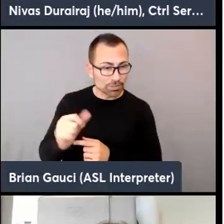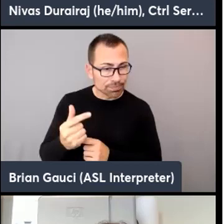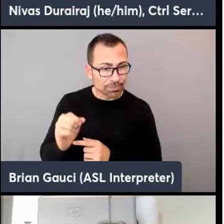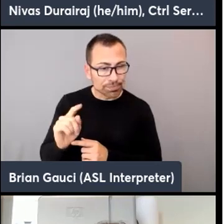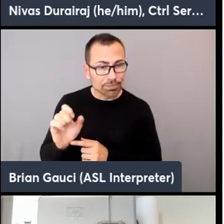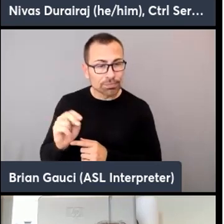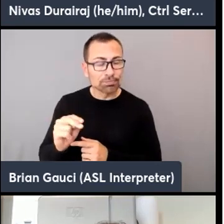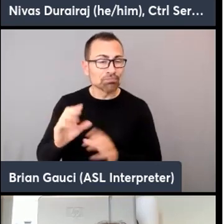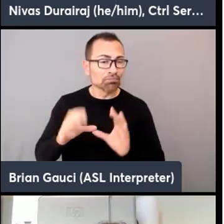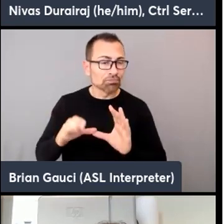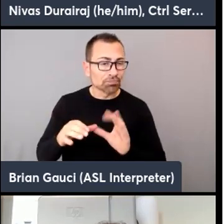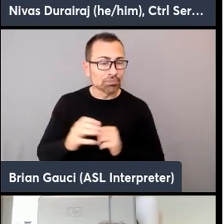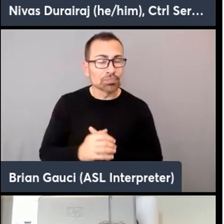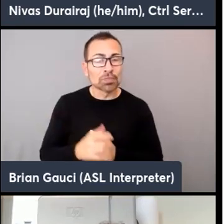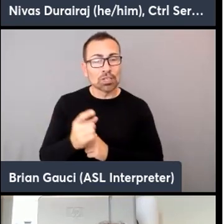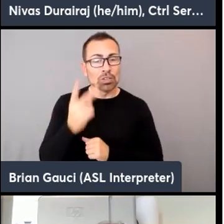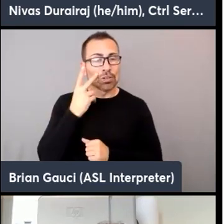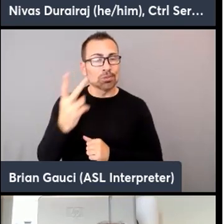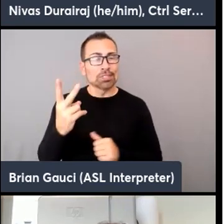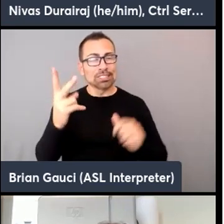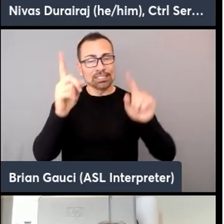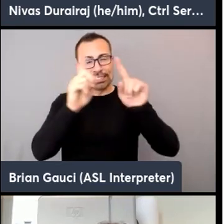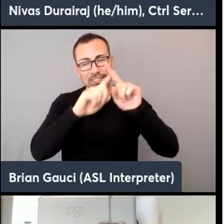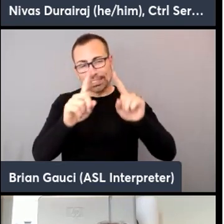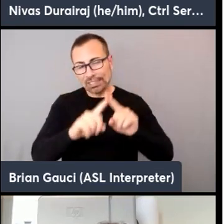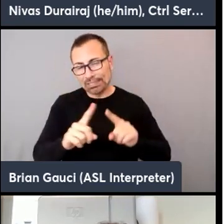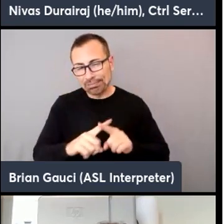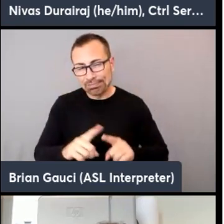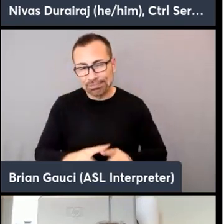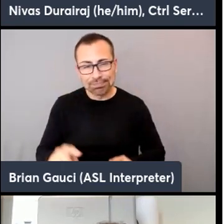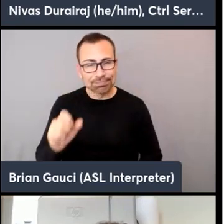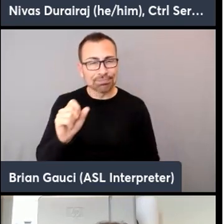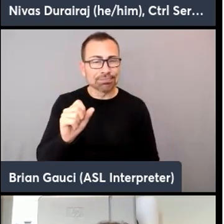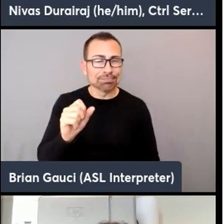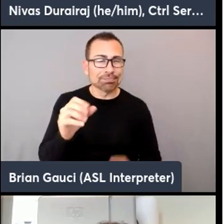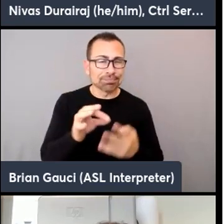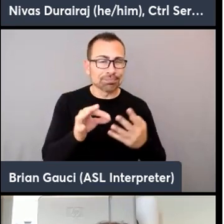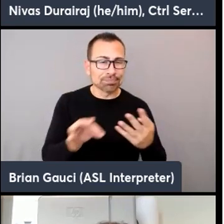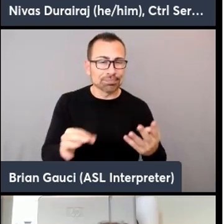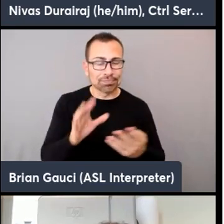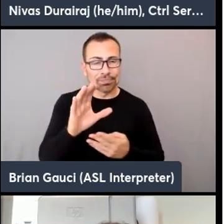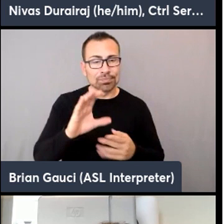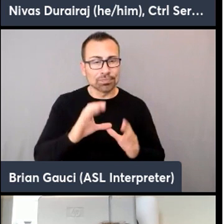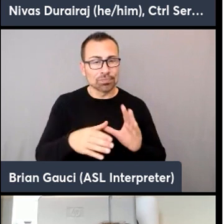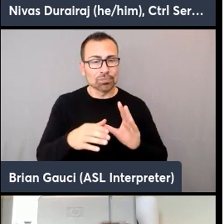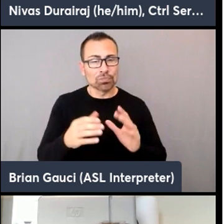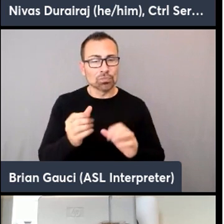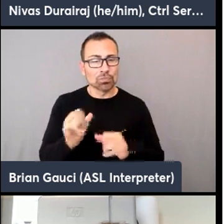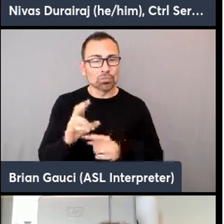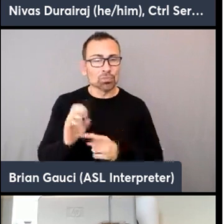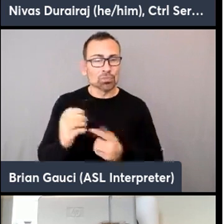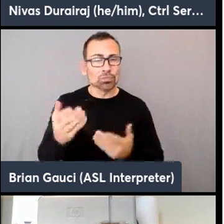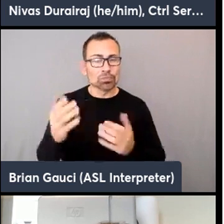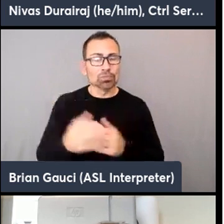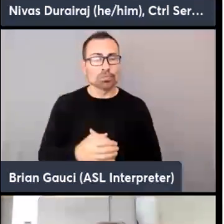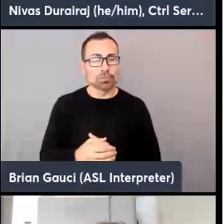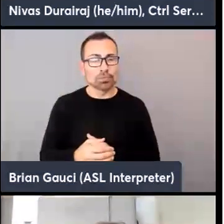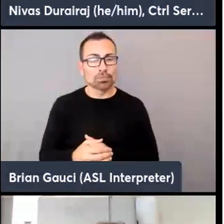you would see all of these different options as your configuration source provided. So yeah, I was going to ask about